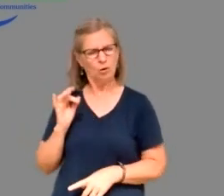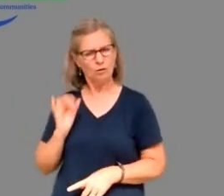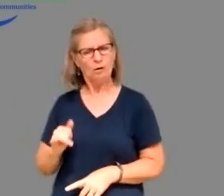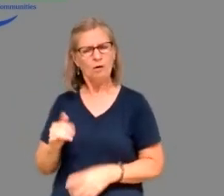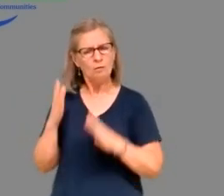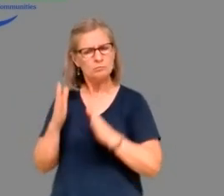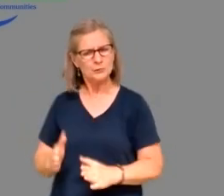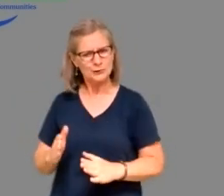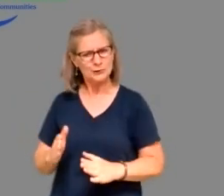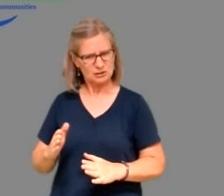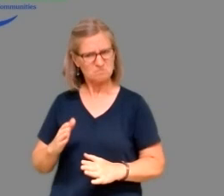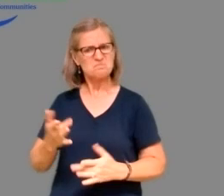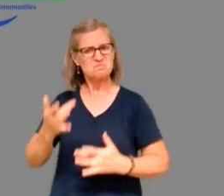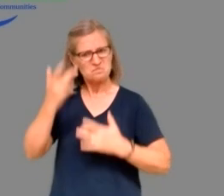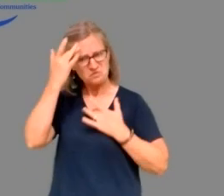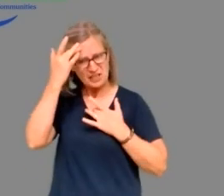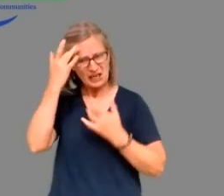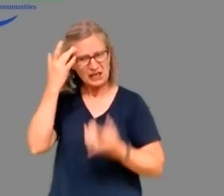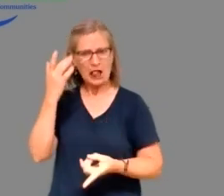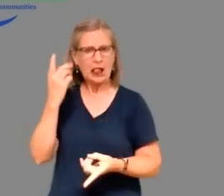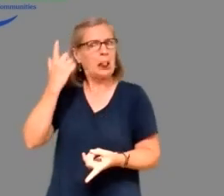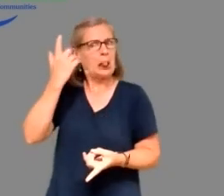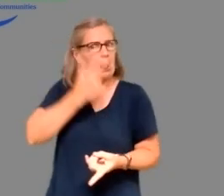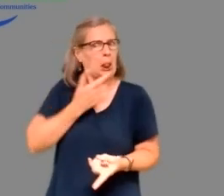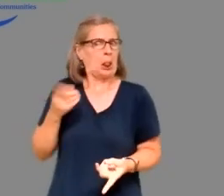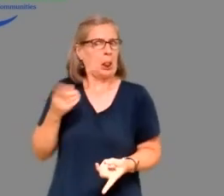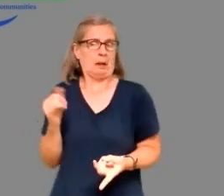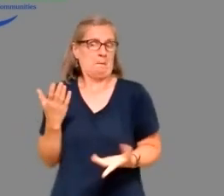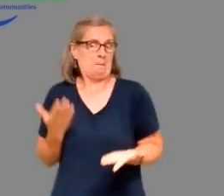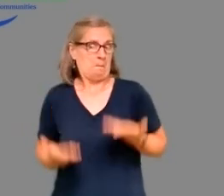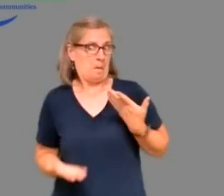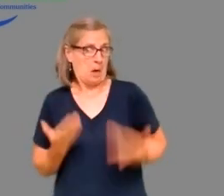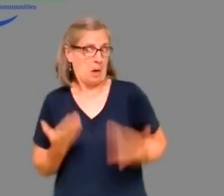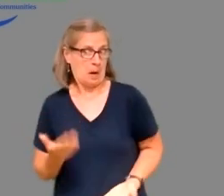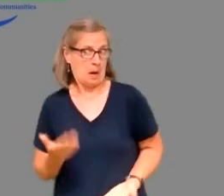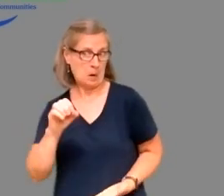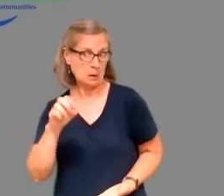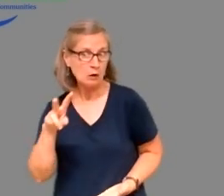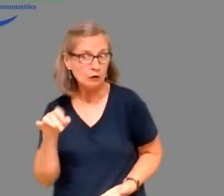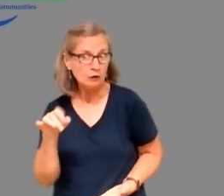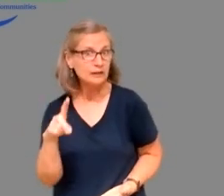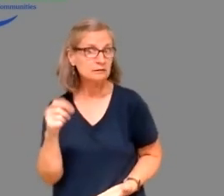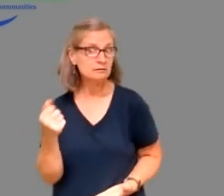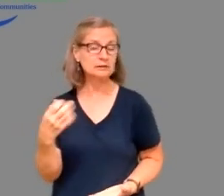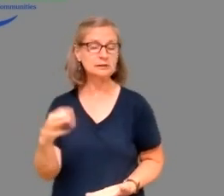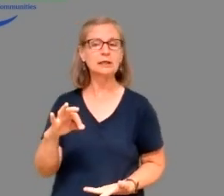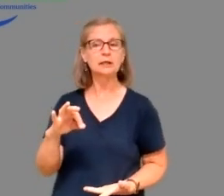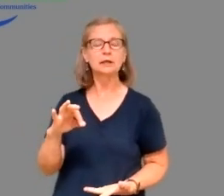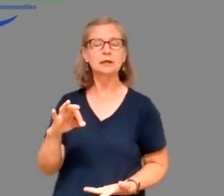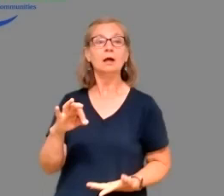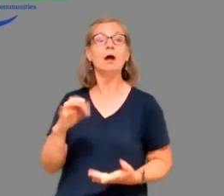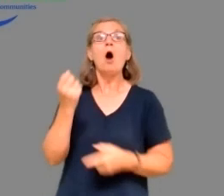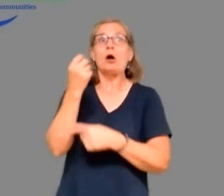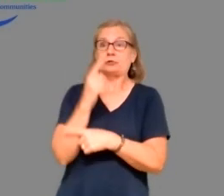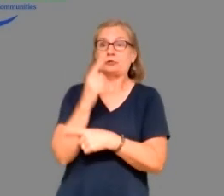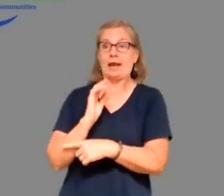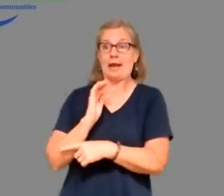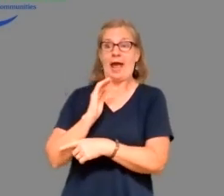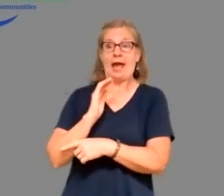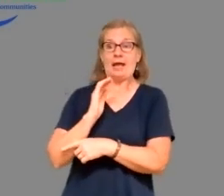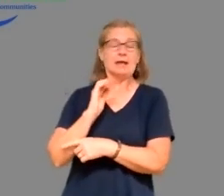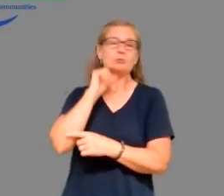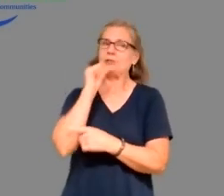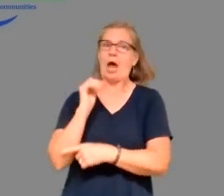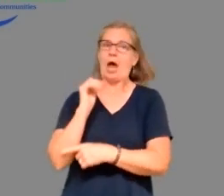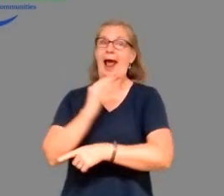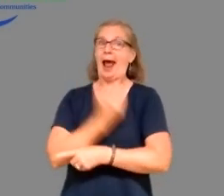You know, we weren't involved in the decision about whether to test or not test. We can tell you that the individual certainly would